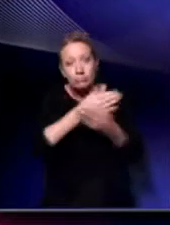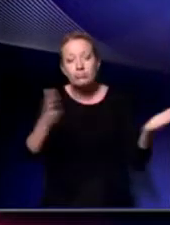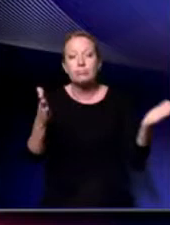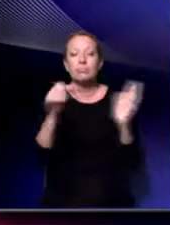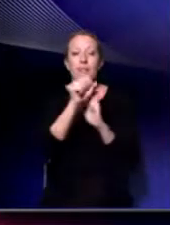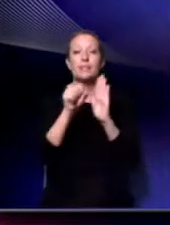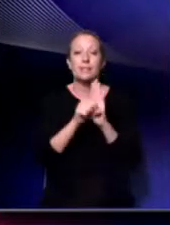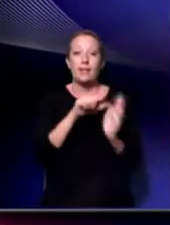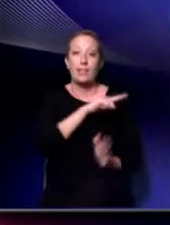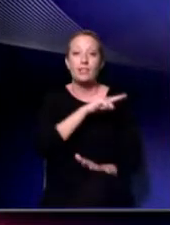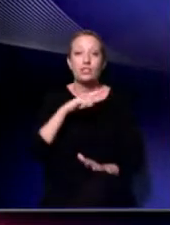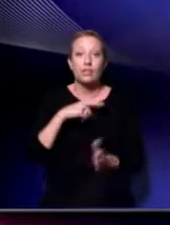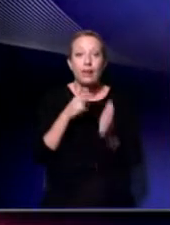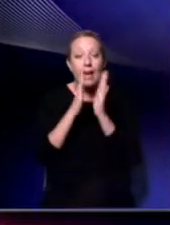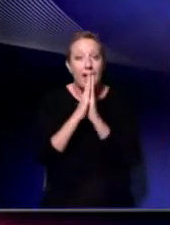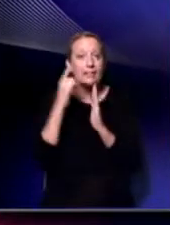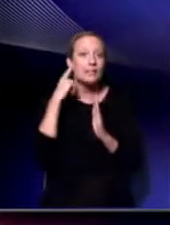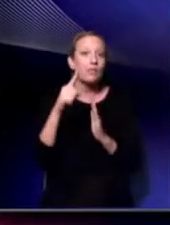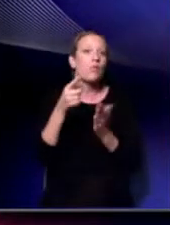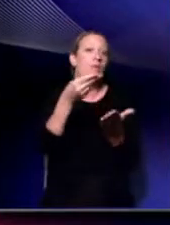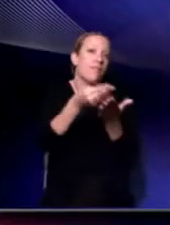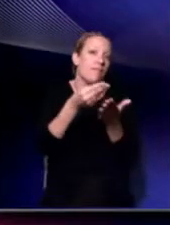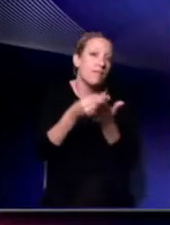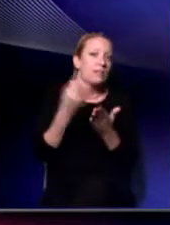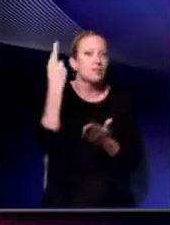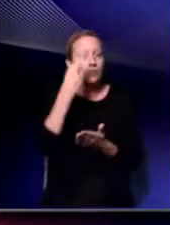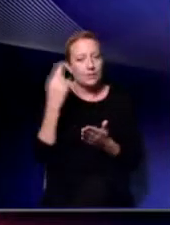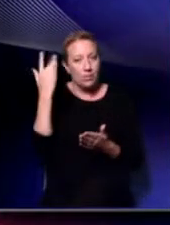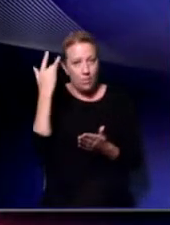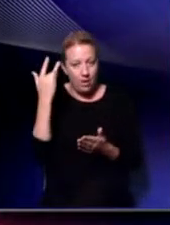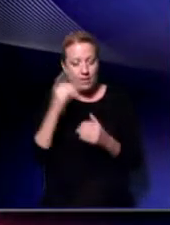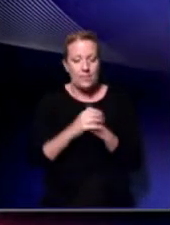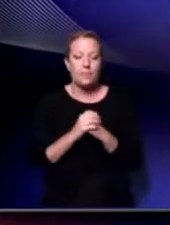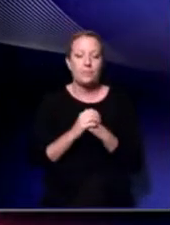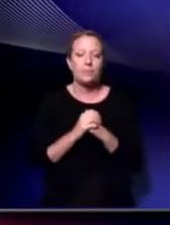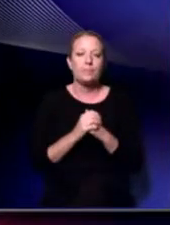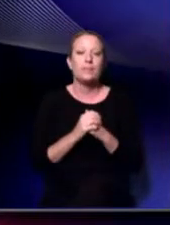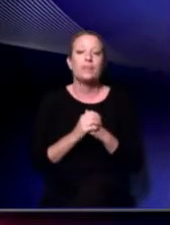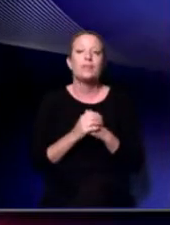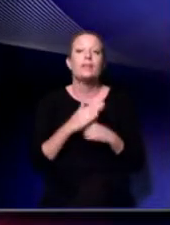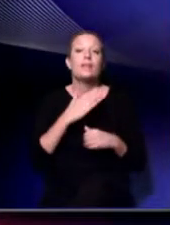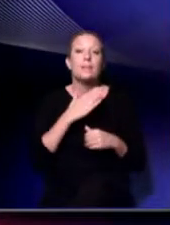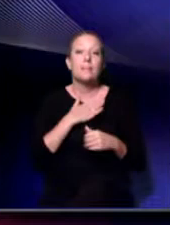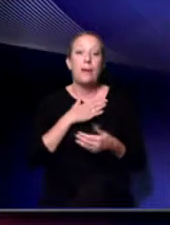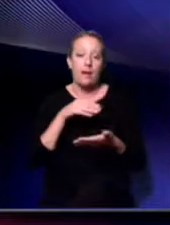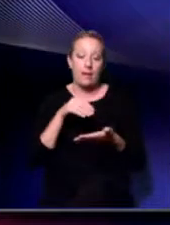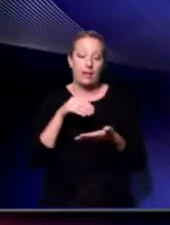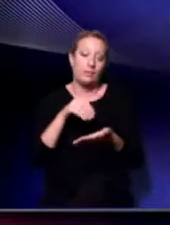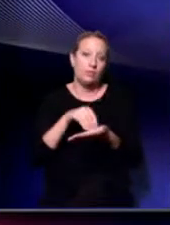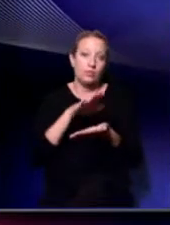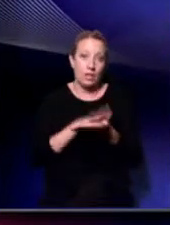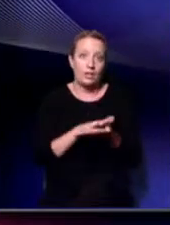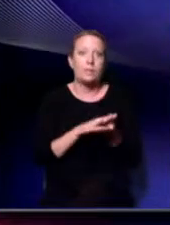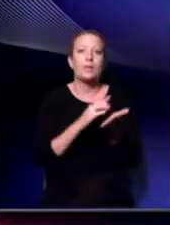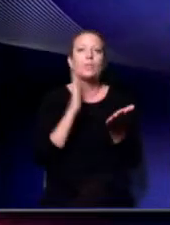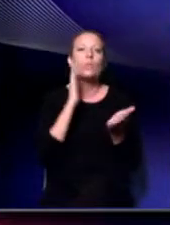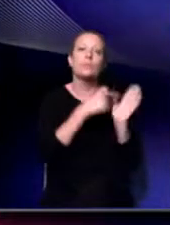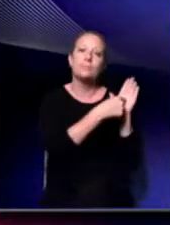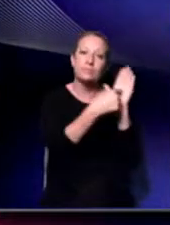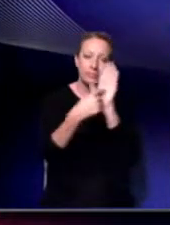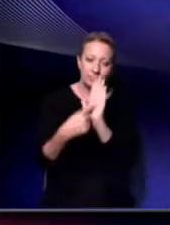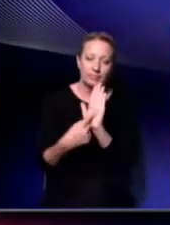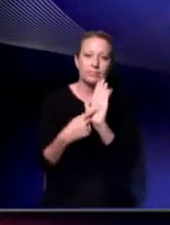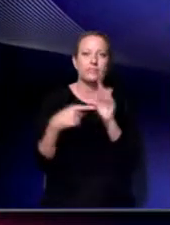to ask these funds. A draft will be presented to you, the board, in November